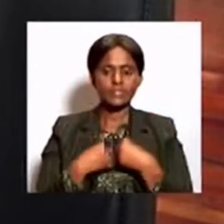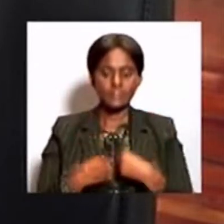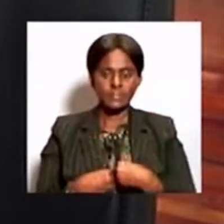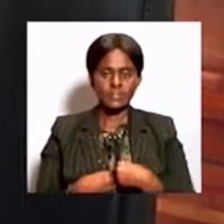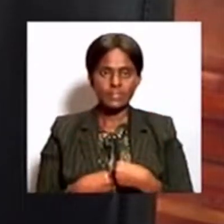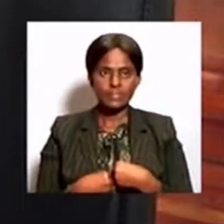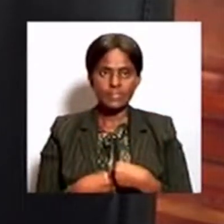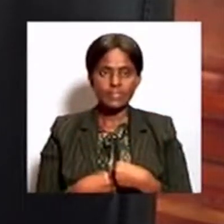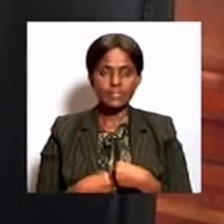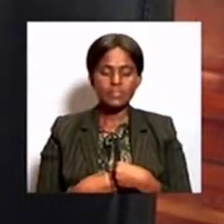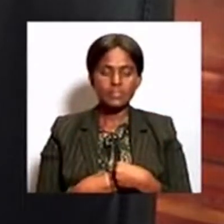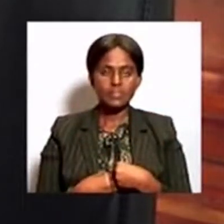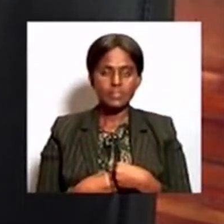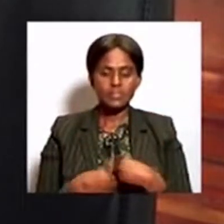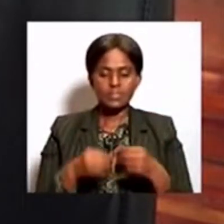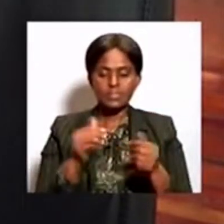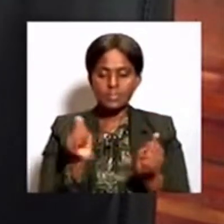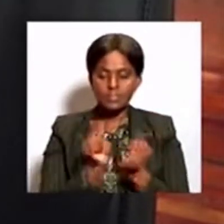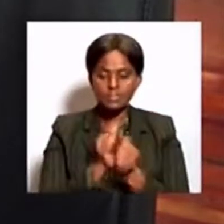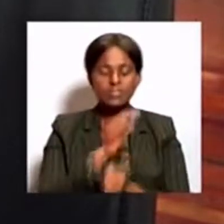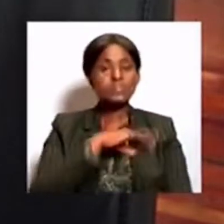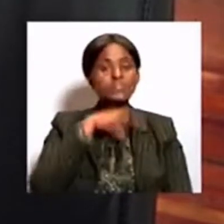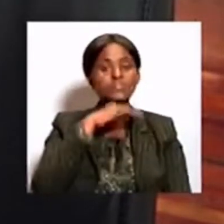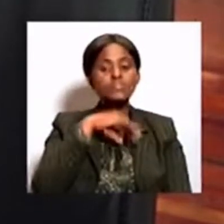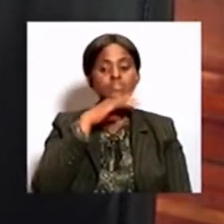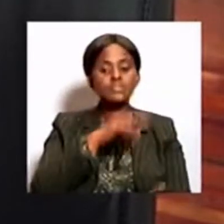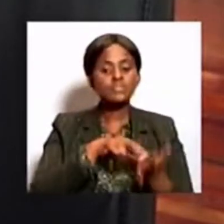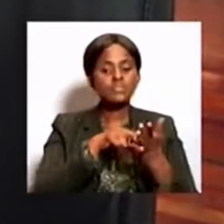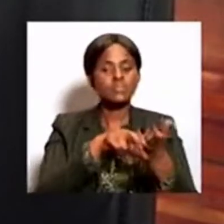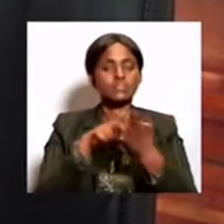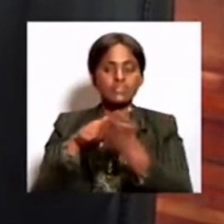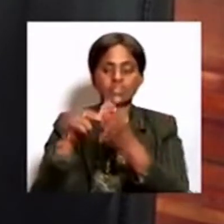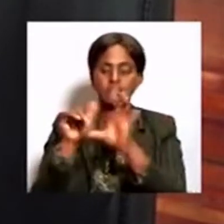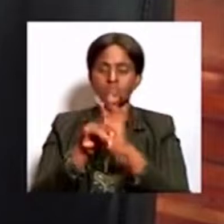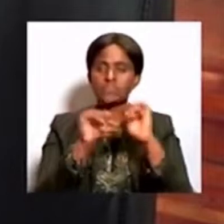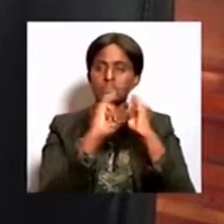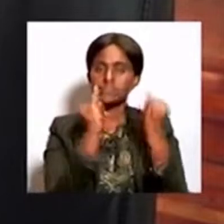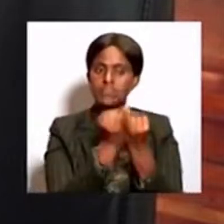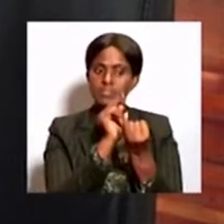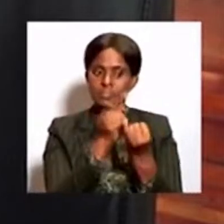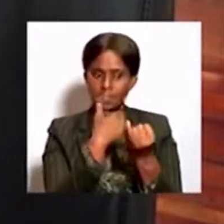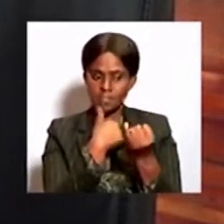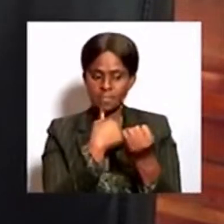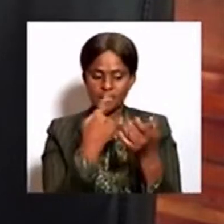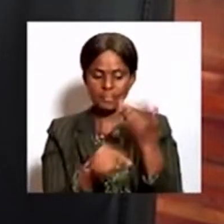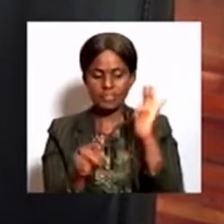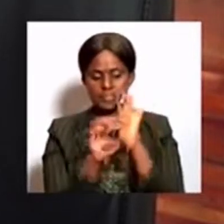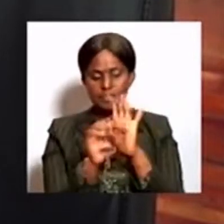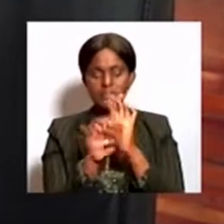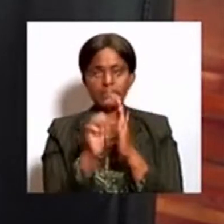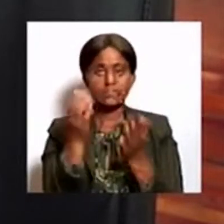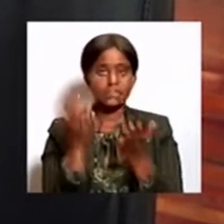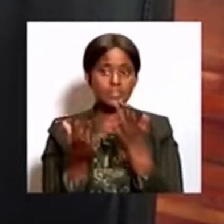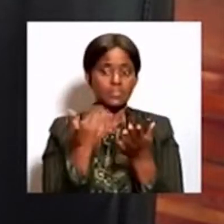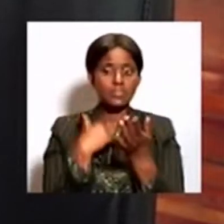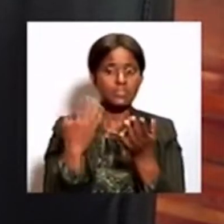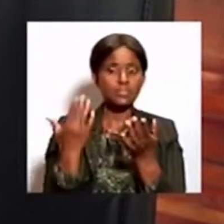due to inadequate transport at the institution, there are instances where maybe there